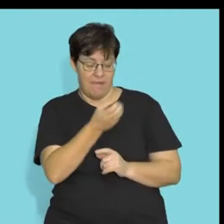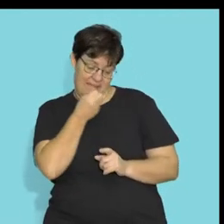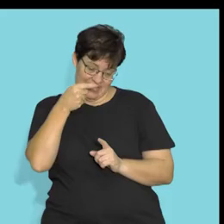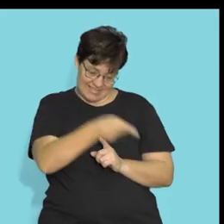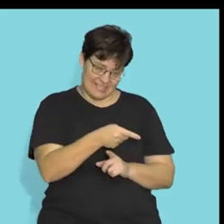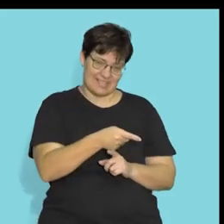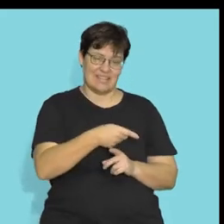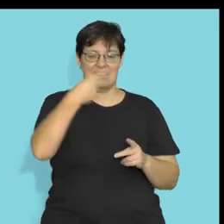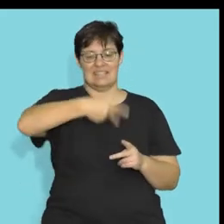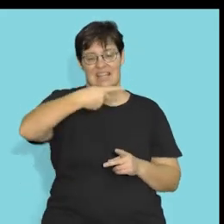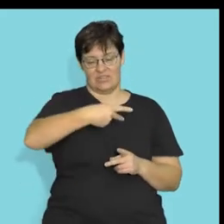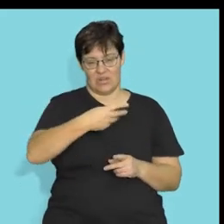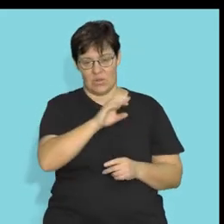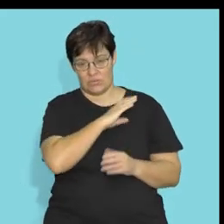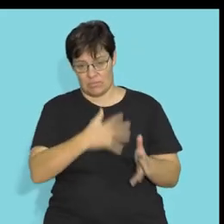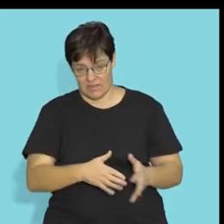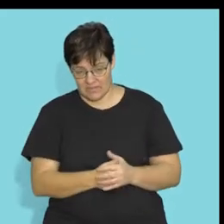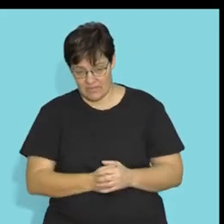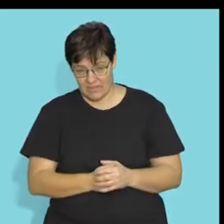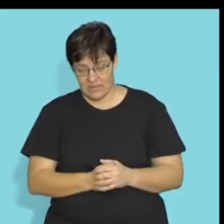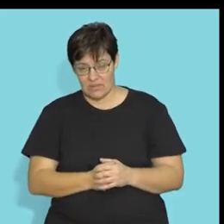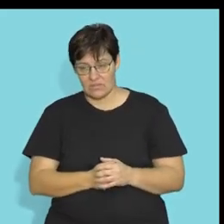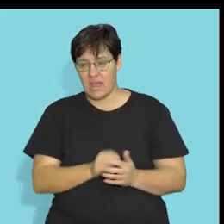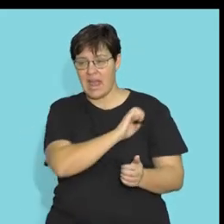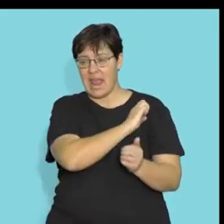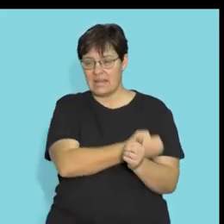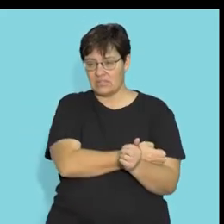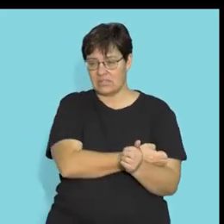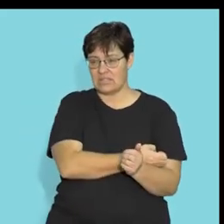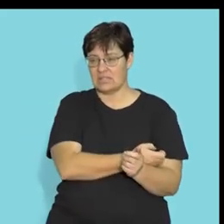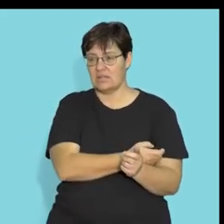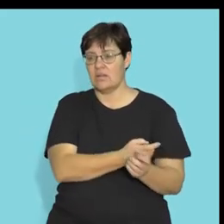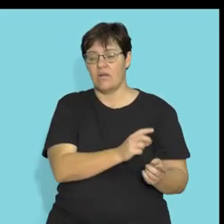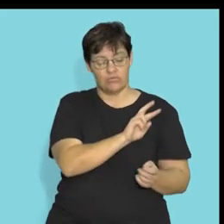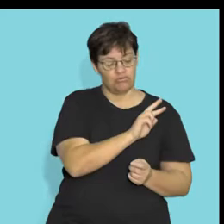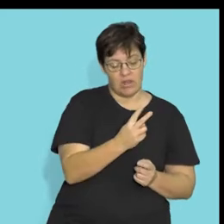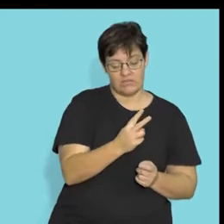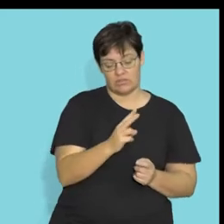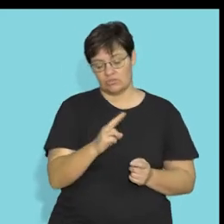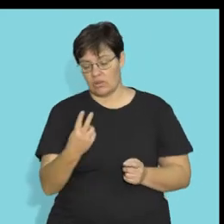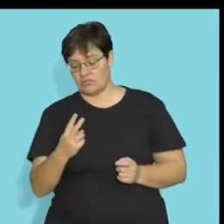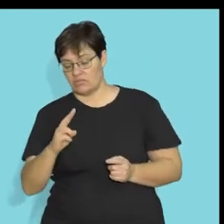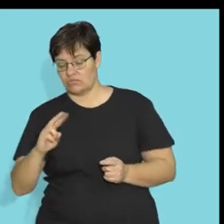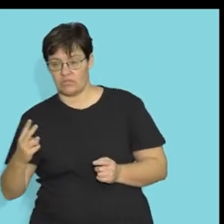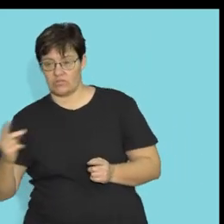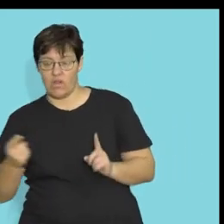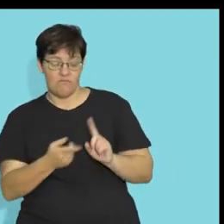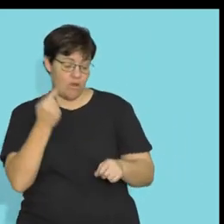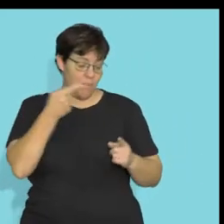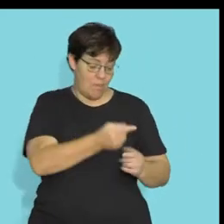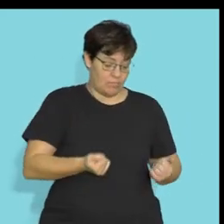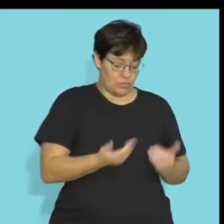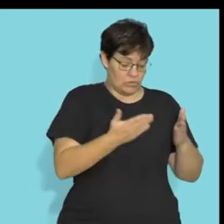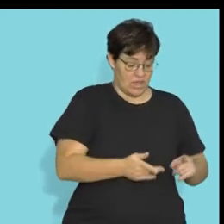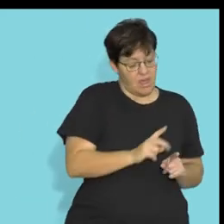from the secondary consumer. So we see that the amount of energy is being transferred from your producer all